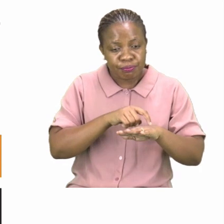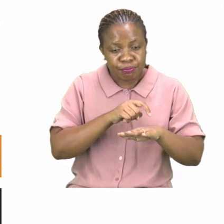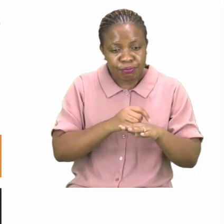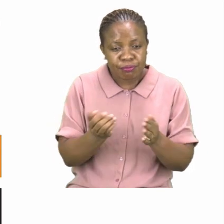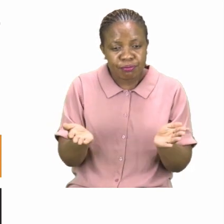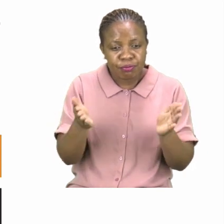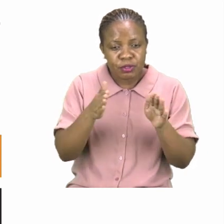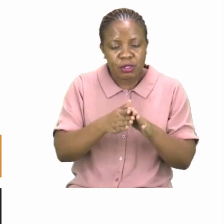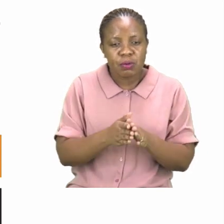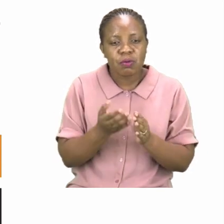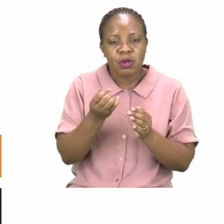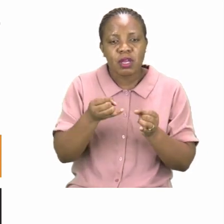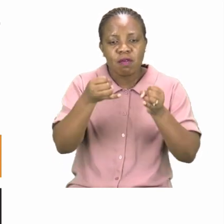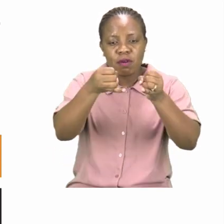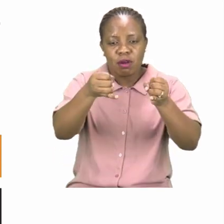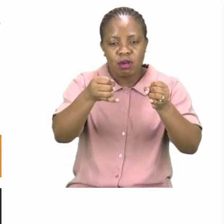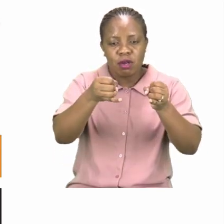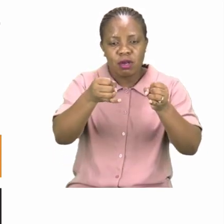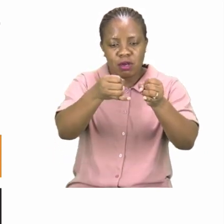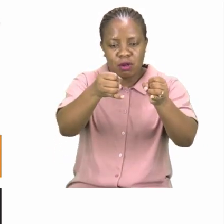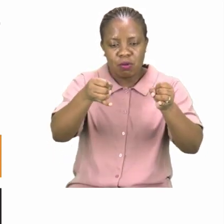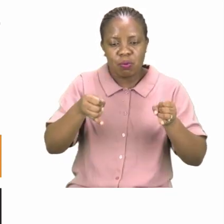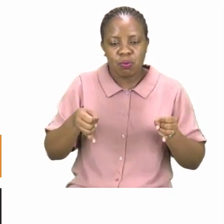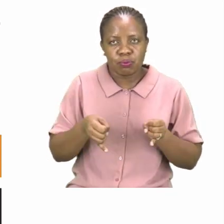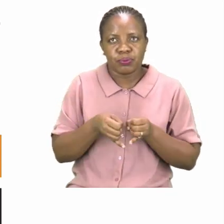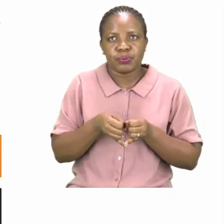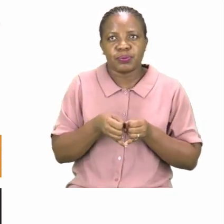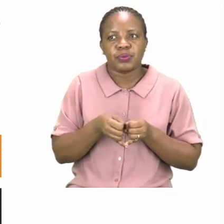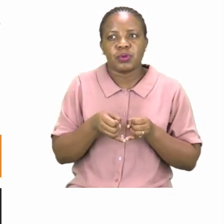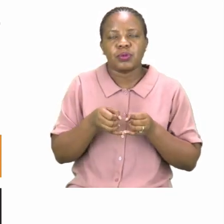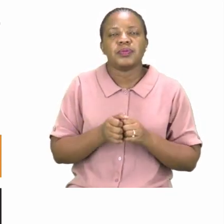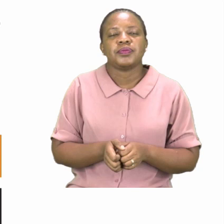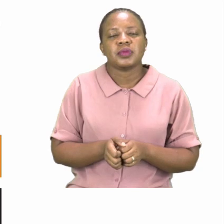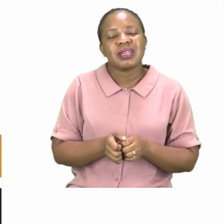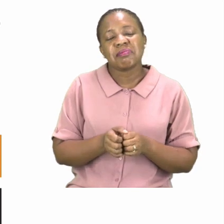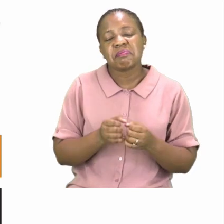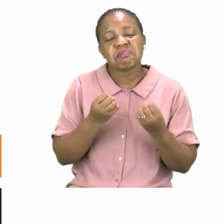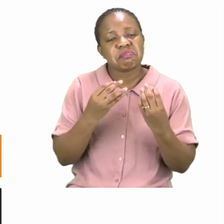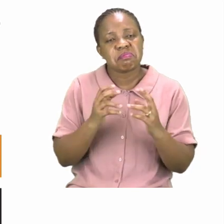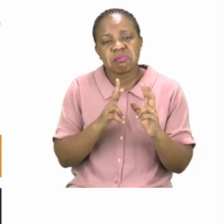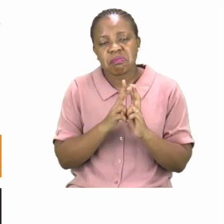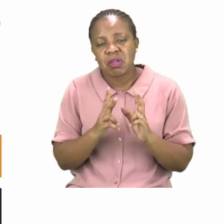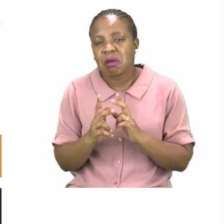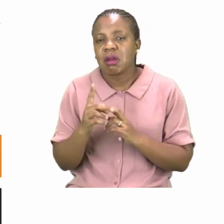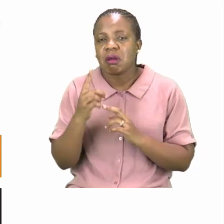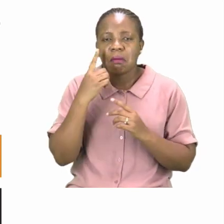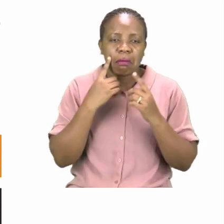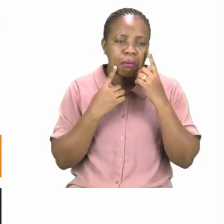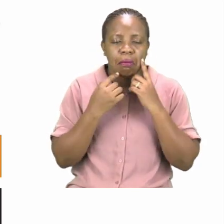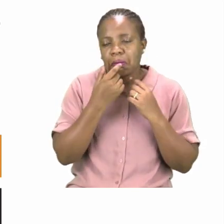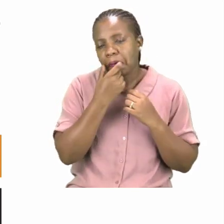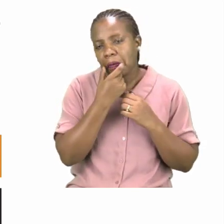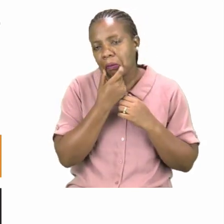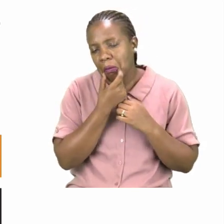involved, and many people are sad during a funeral. The person who has passed away